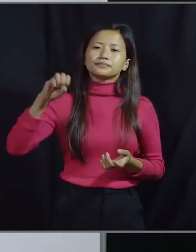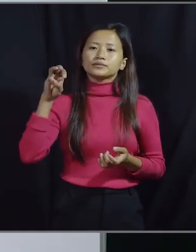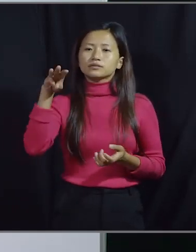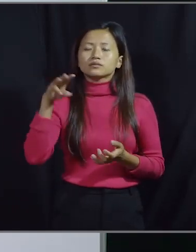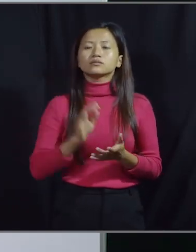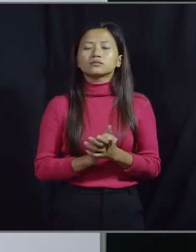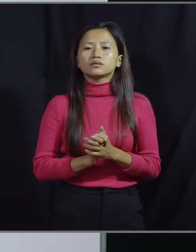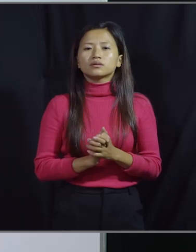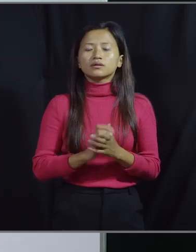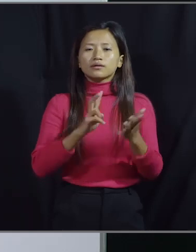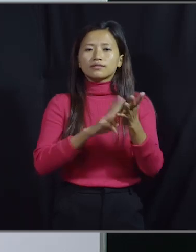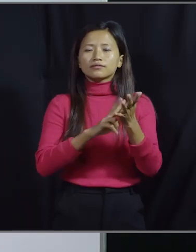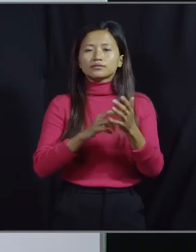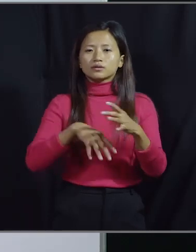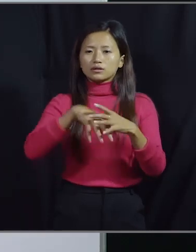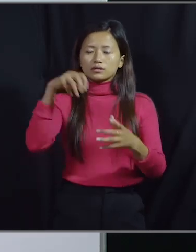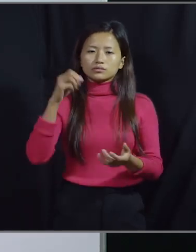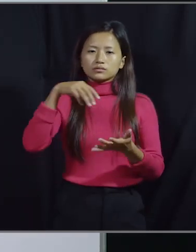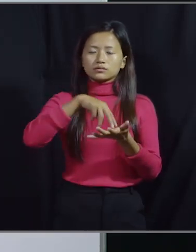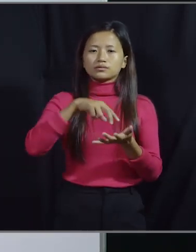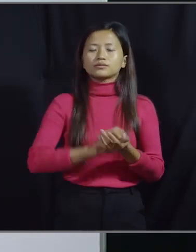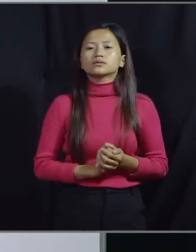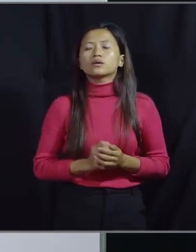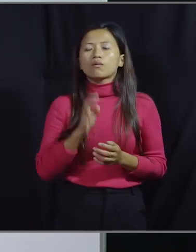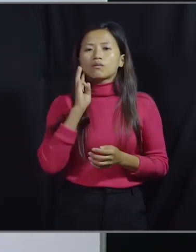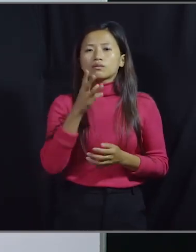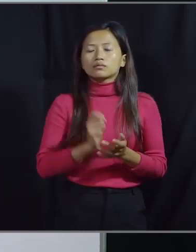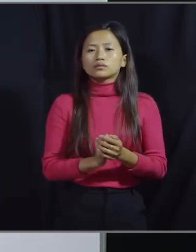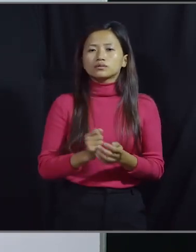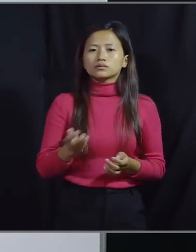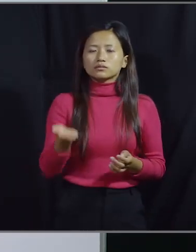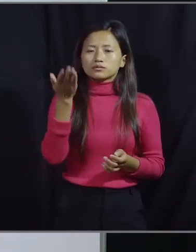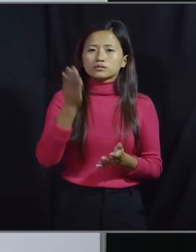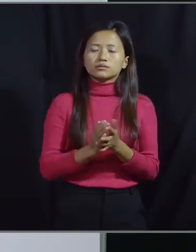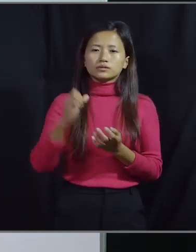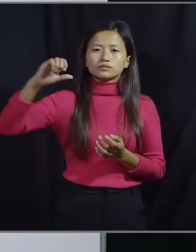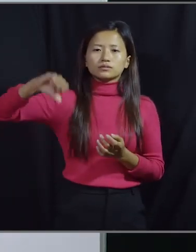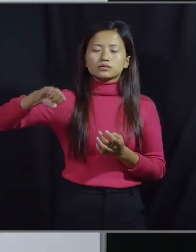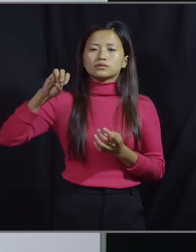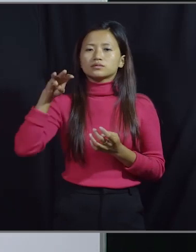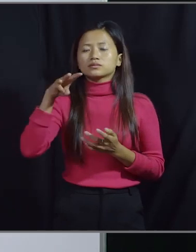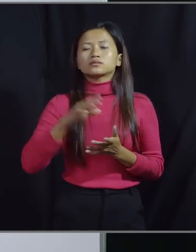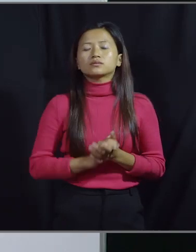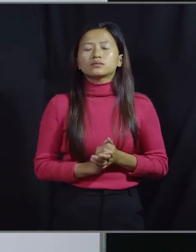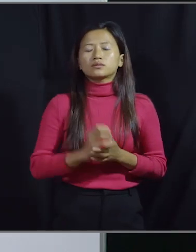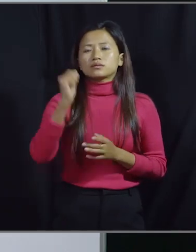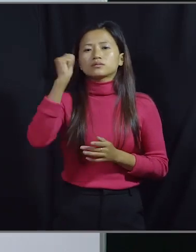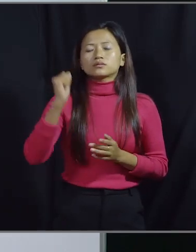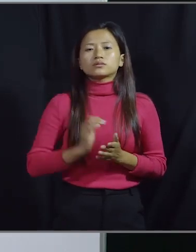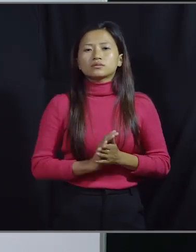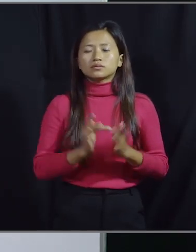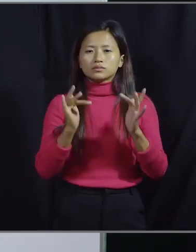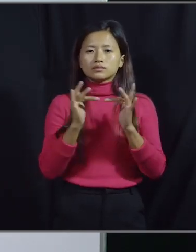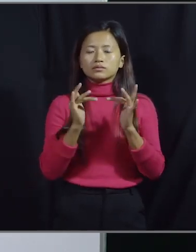which means the value of outstanding expenses was increased by 9,000. So